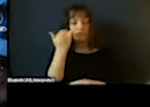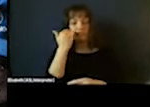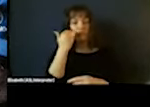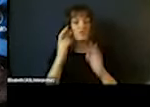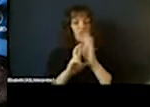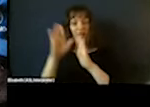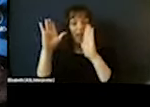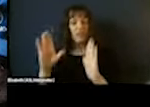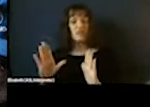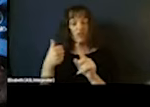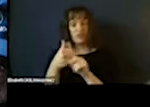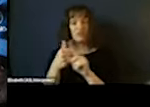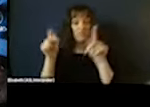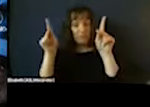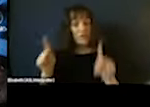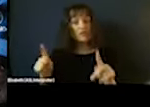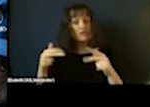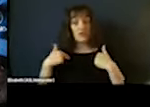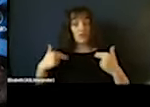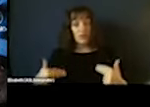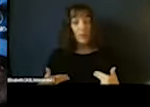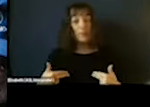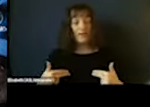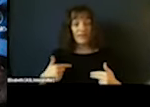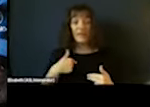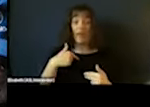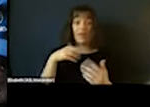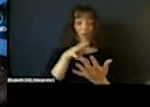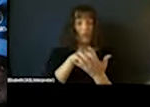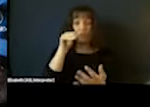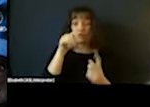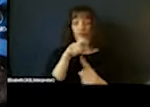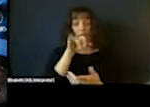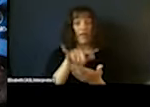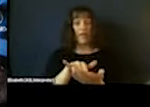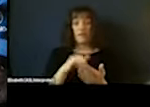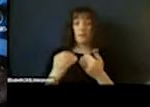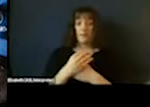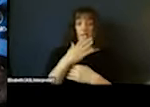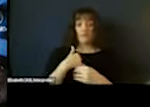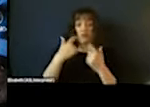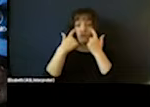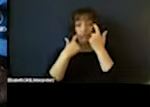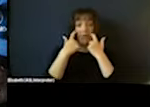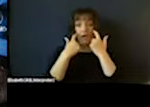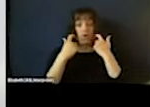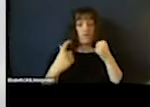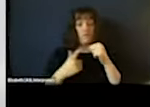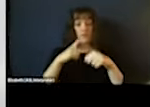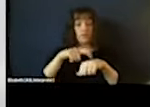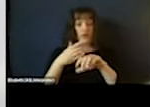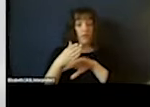this photo, and that makes me cry when I this for the first time after my space flight. And thanks to